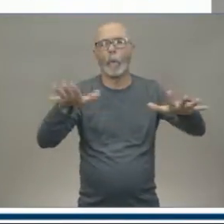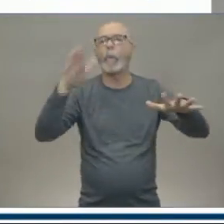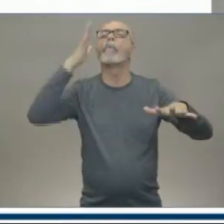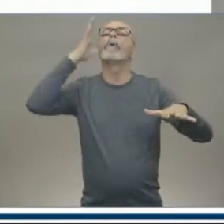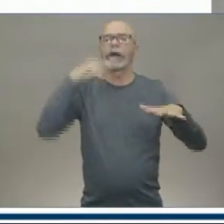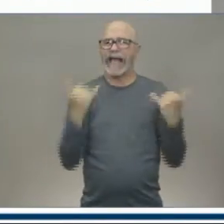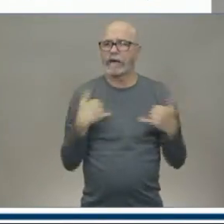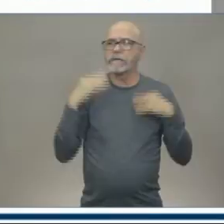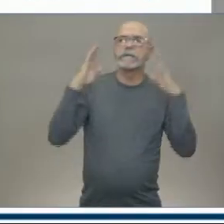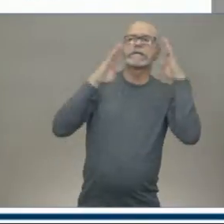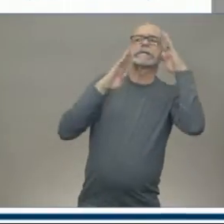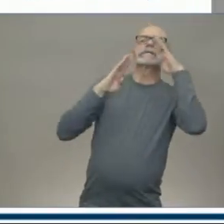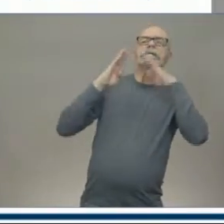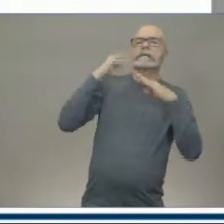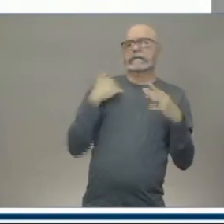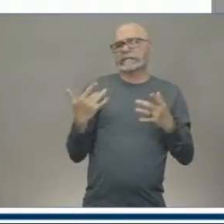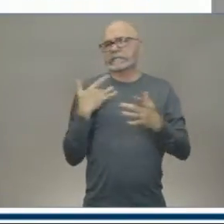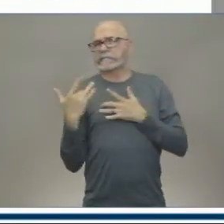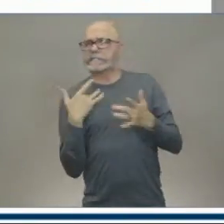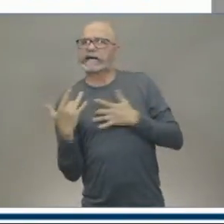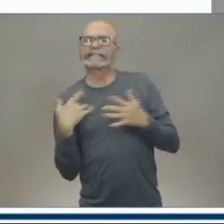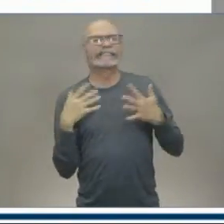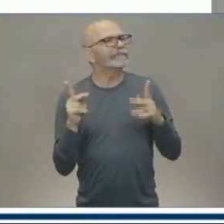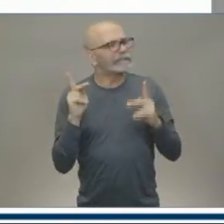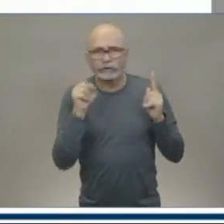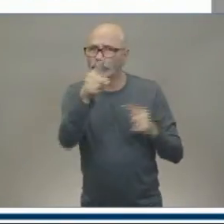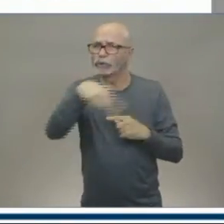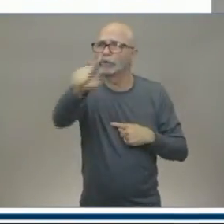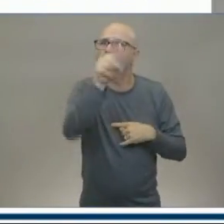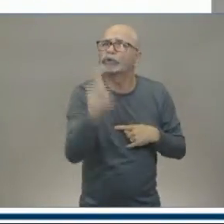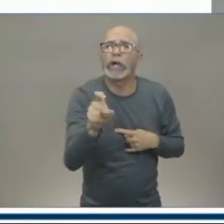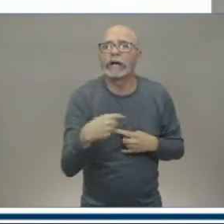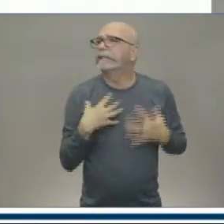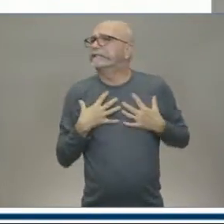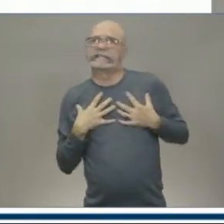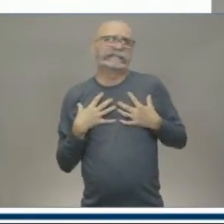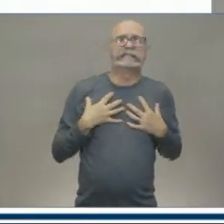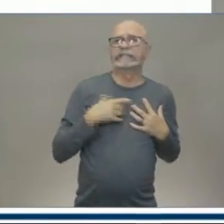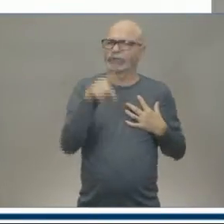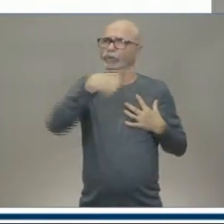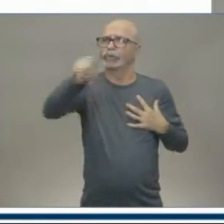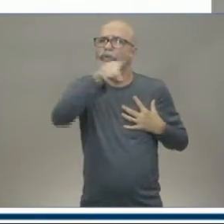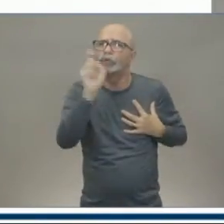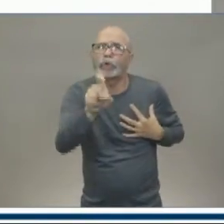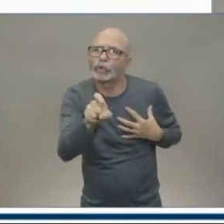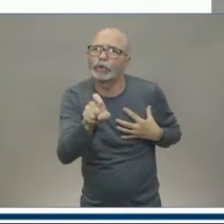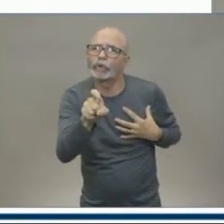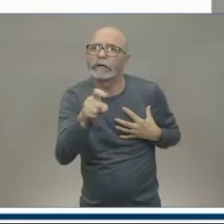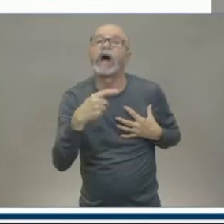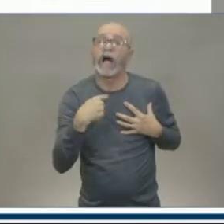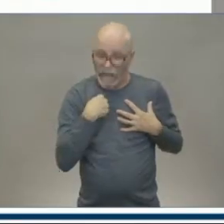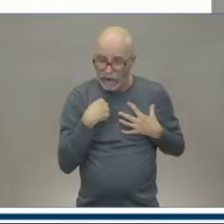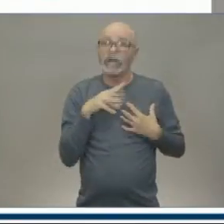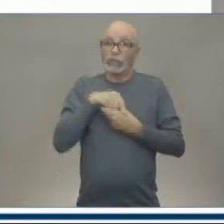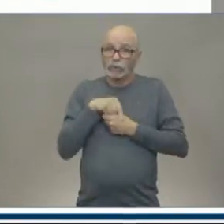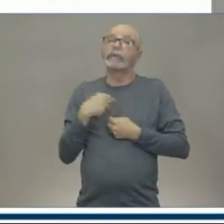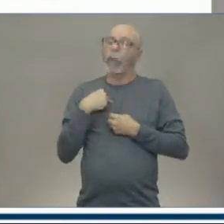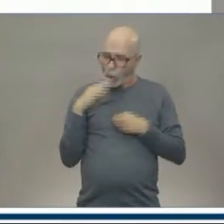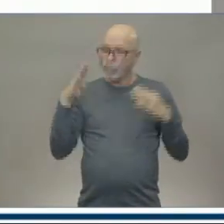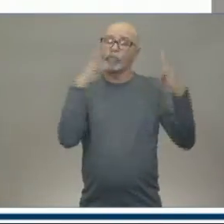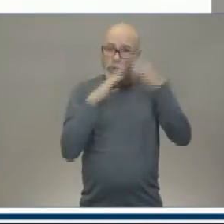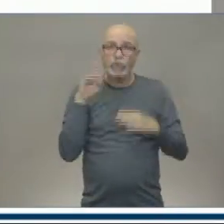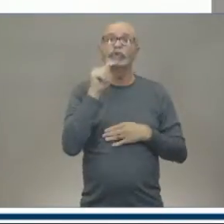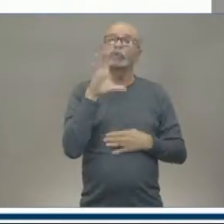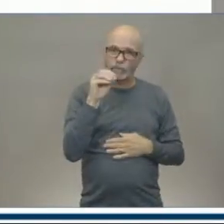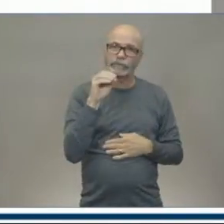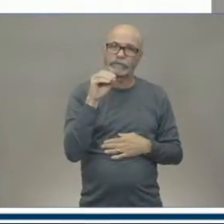and it should concern all of us, every Nova Scotian. I'm worried about the potential for this situation to